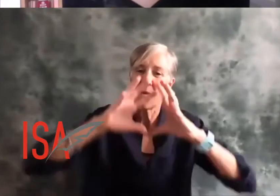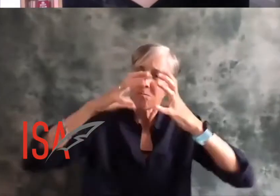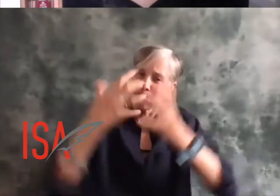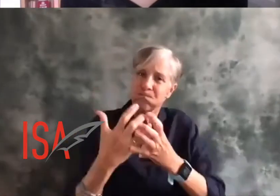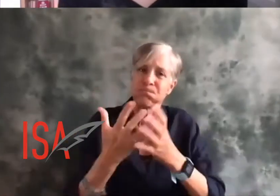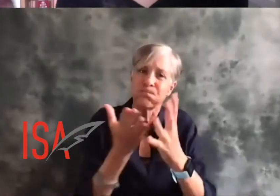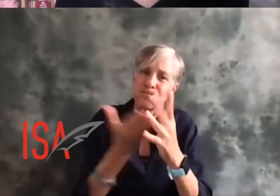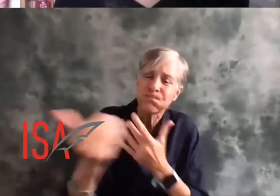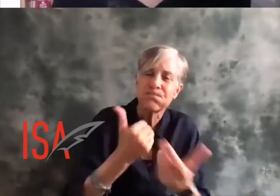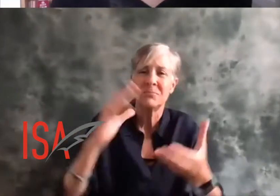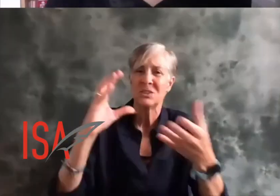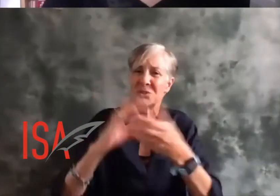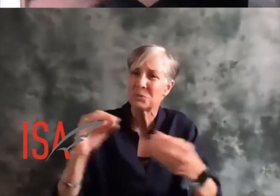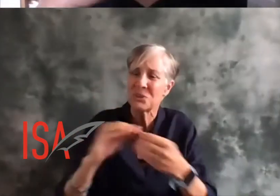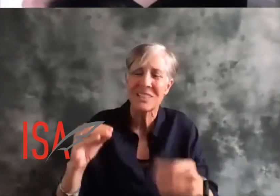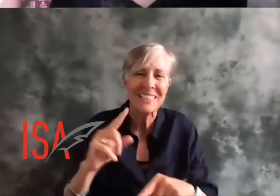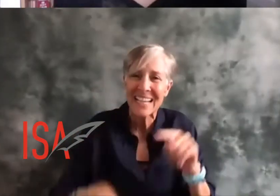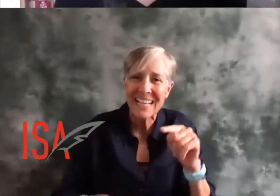fine to use